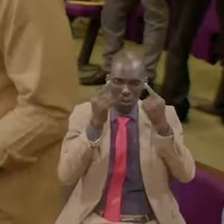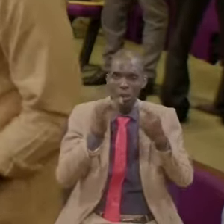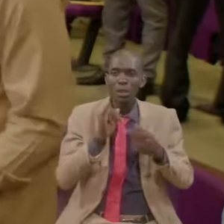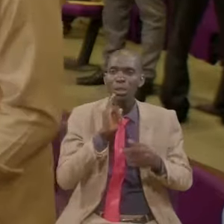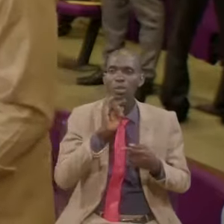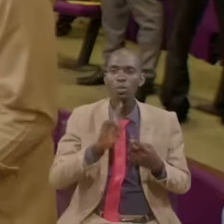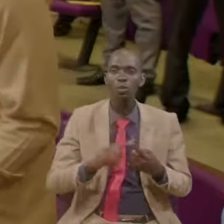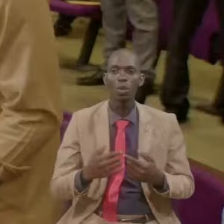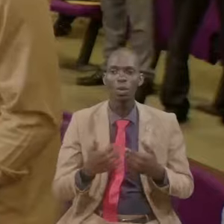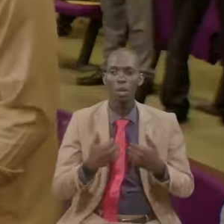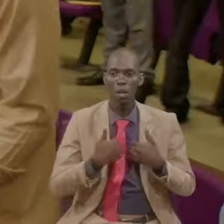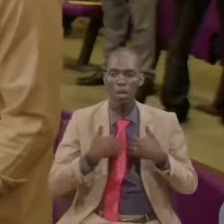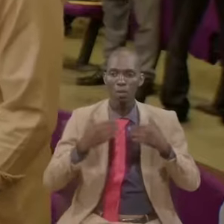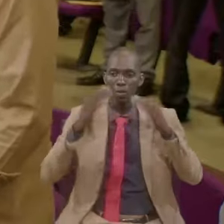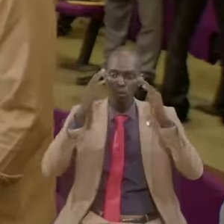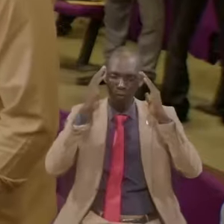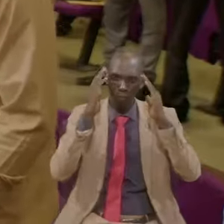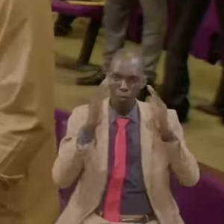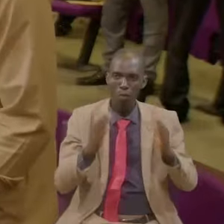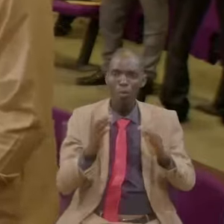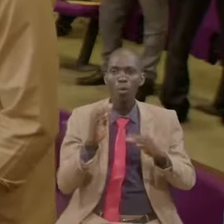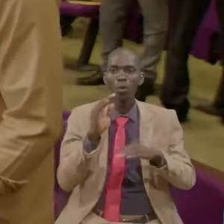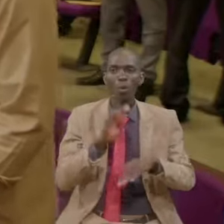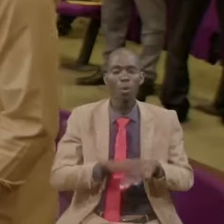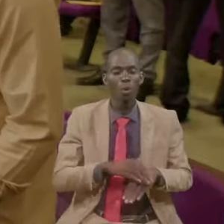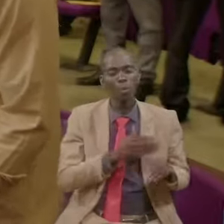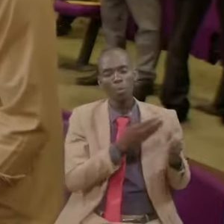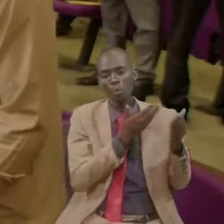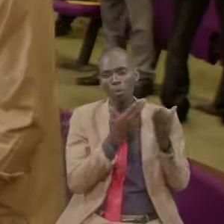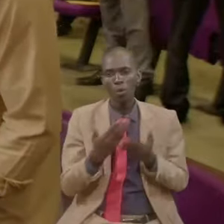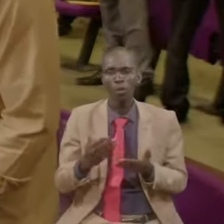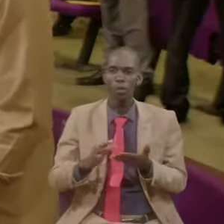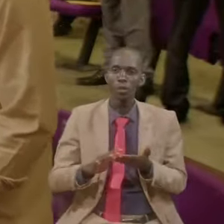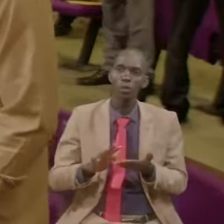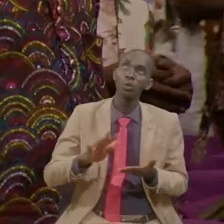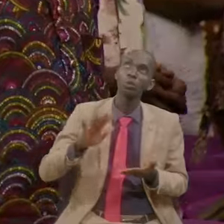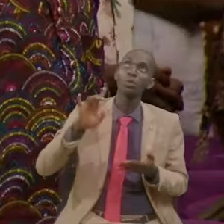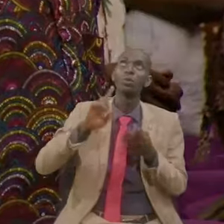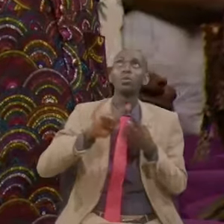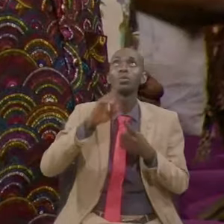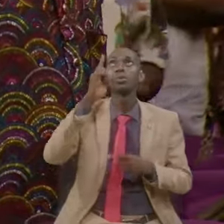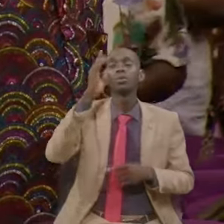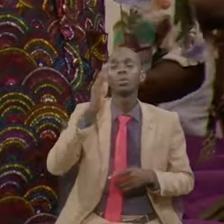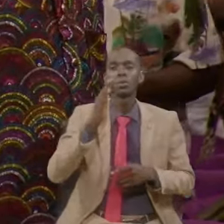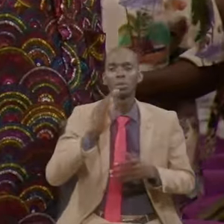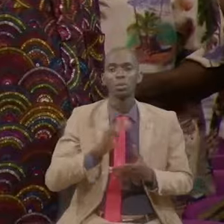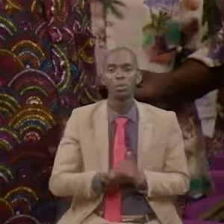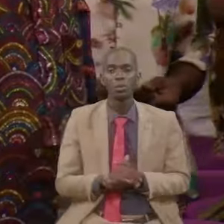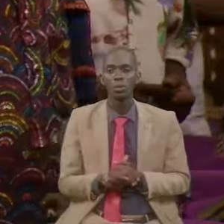have focus on bringing glory unto God.